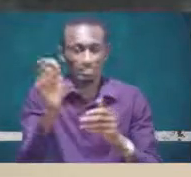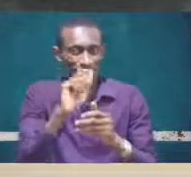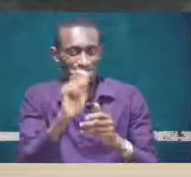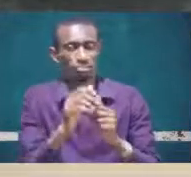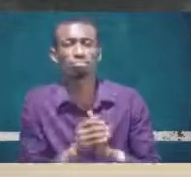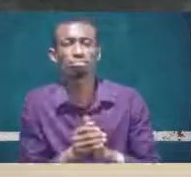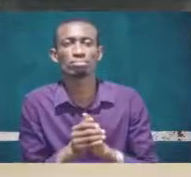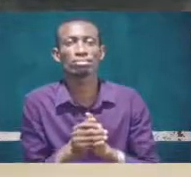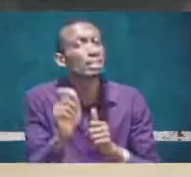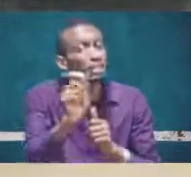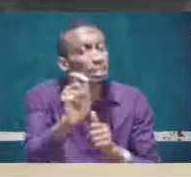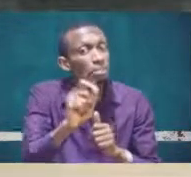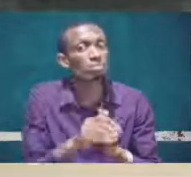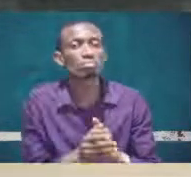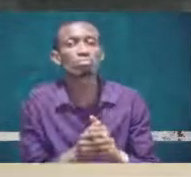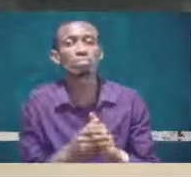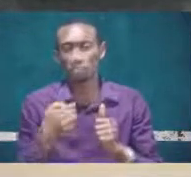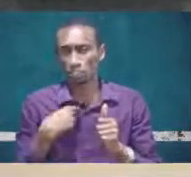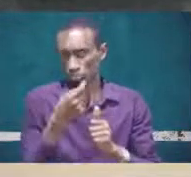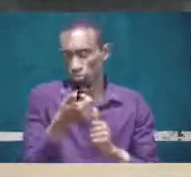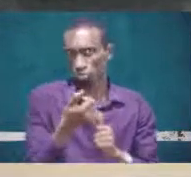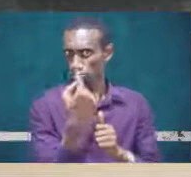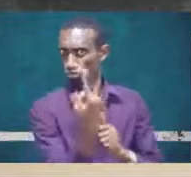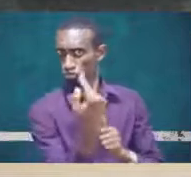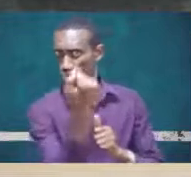150, a pen, if the price of a pen